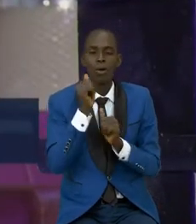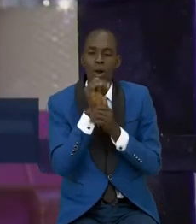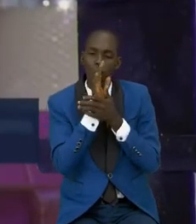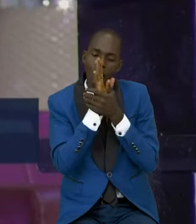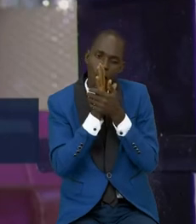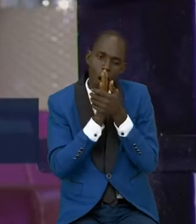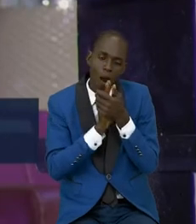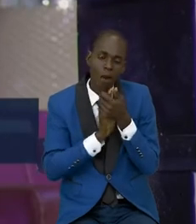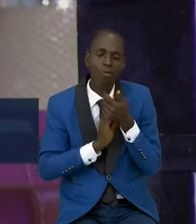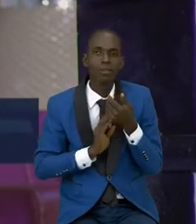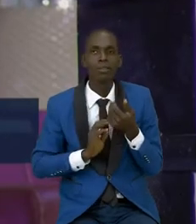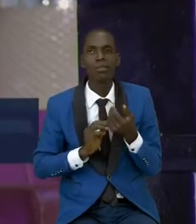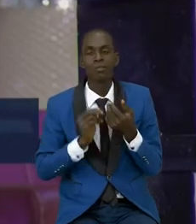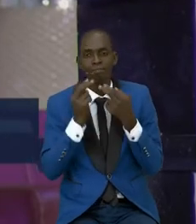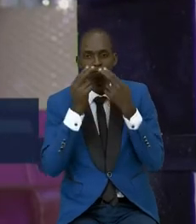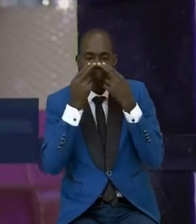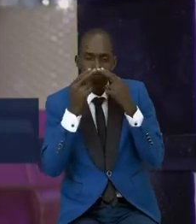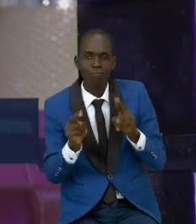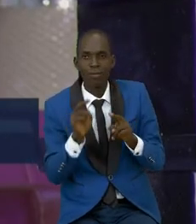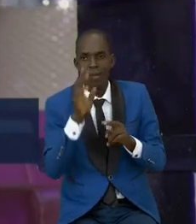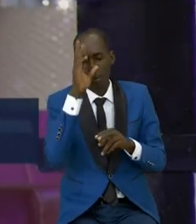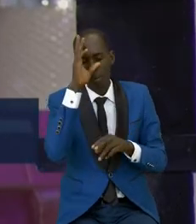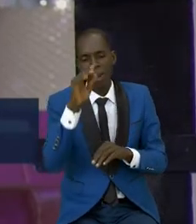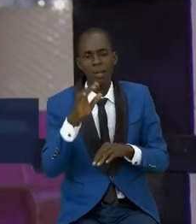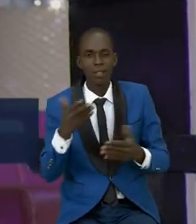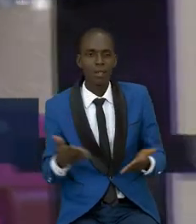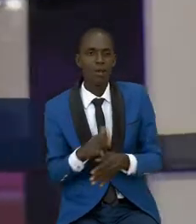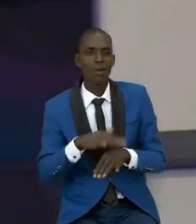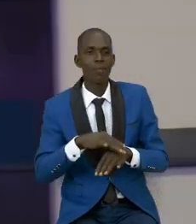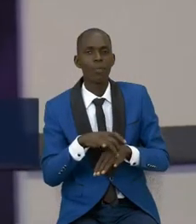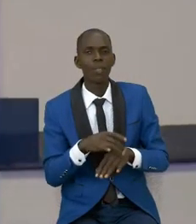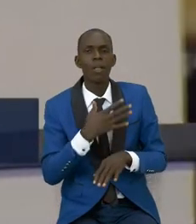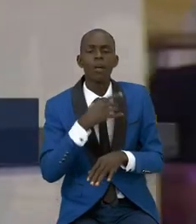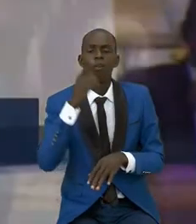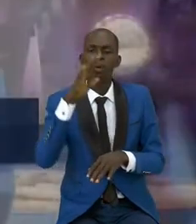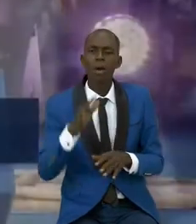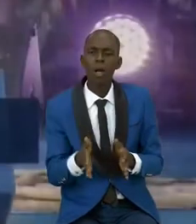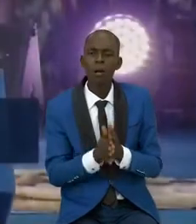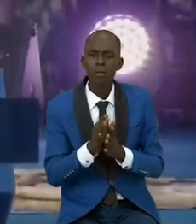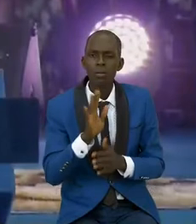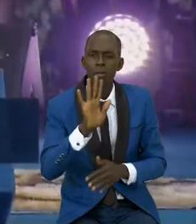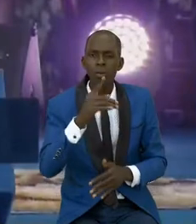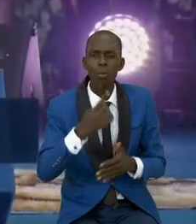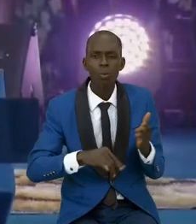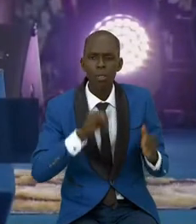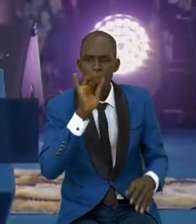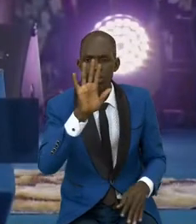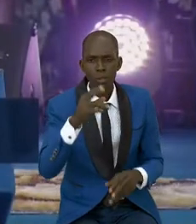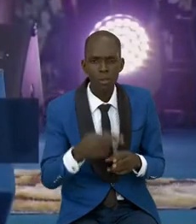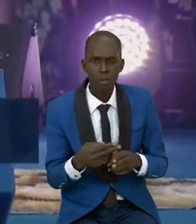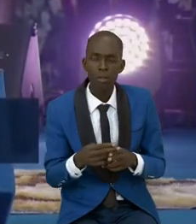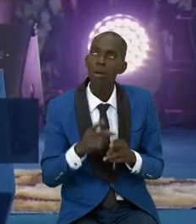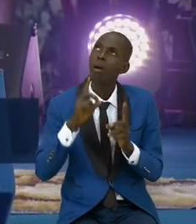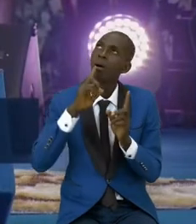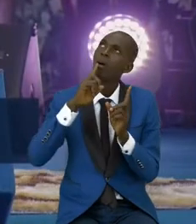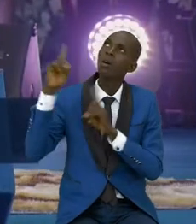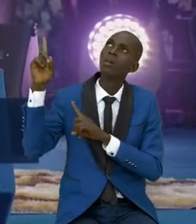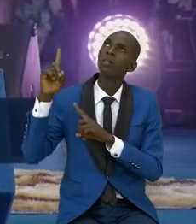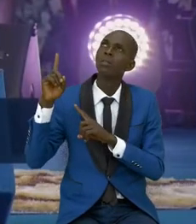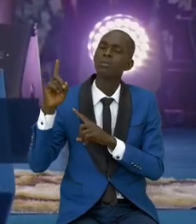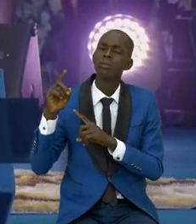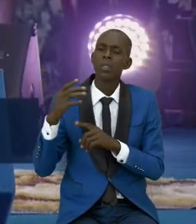glorious man here on earth. And God says, what's your name? And you mention your name, he said, no, that's not